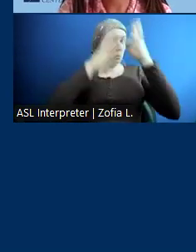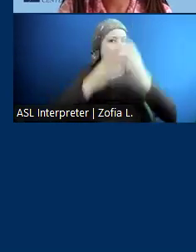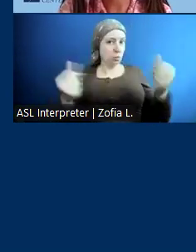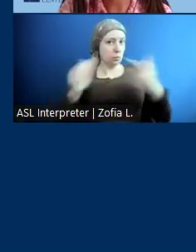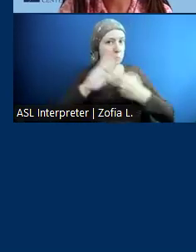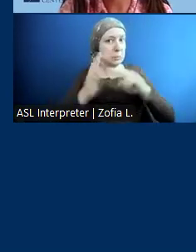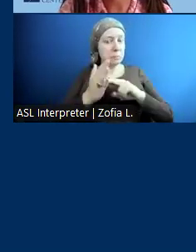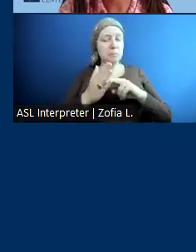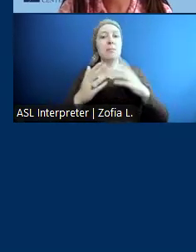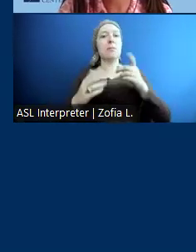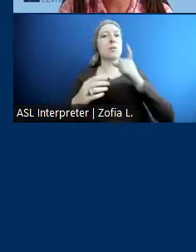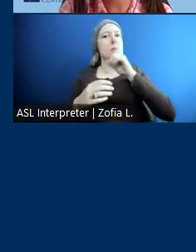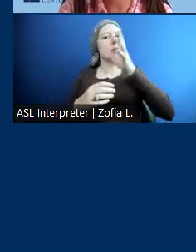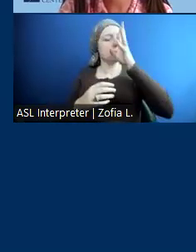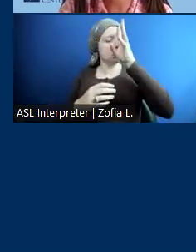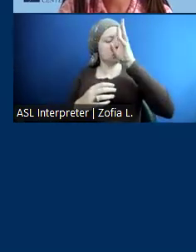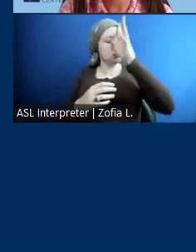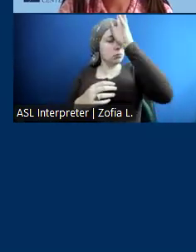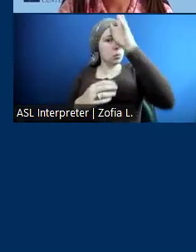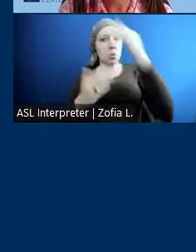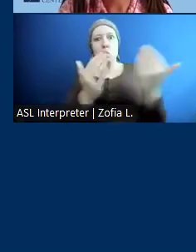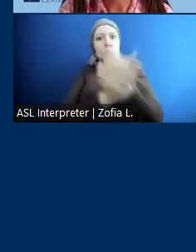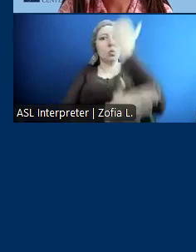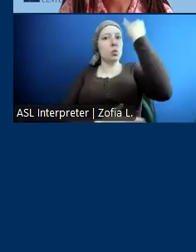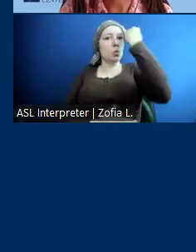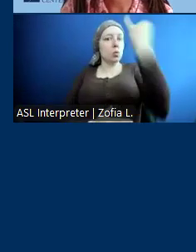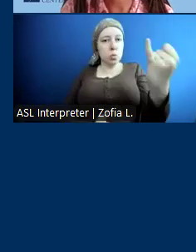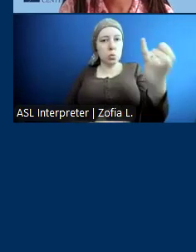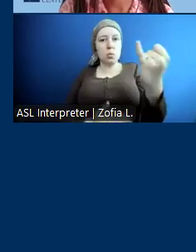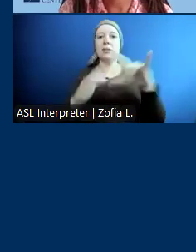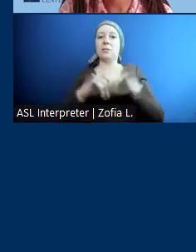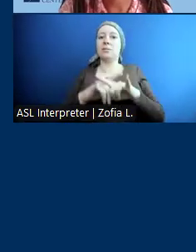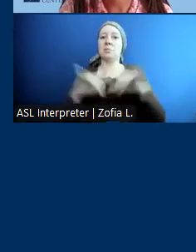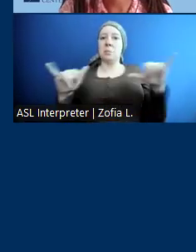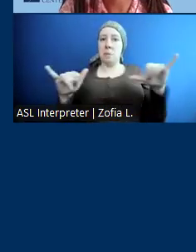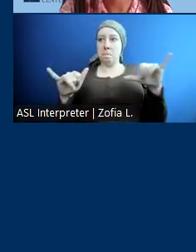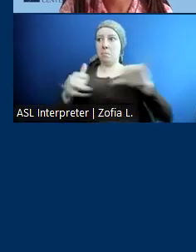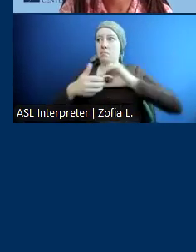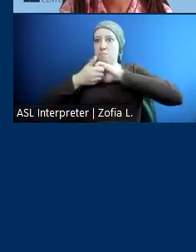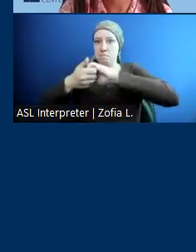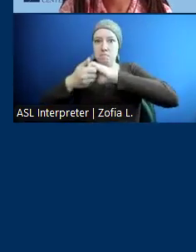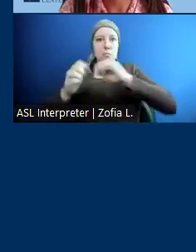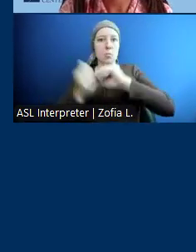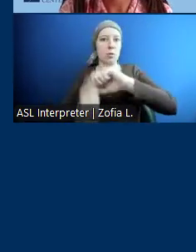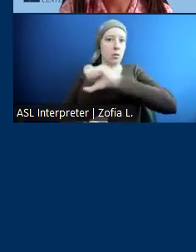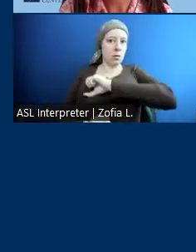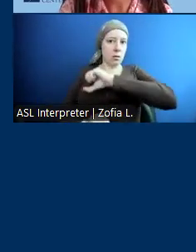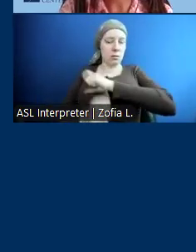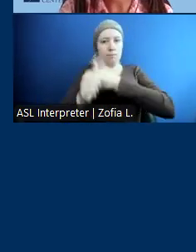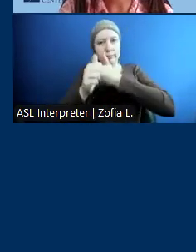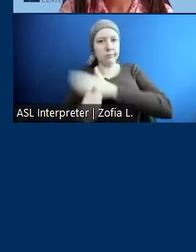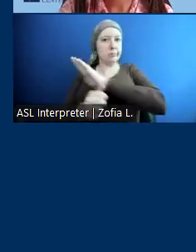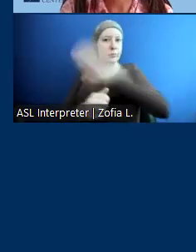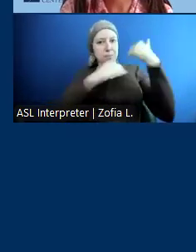is thinking outside the box while still being within law enforcement responsibilities. In